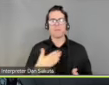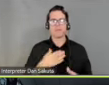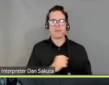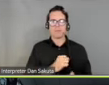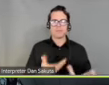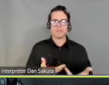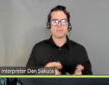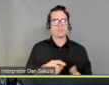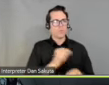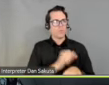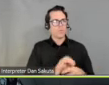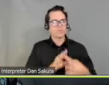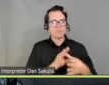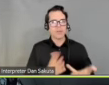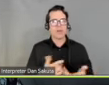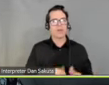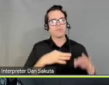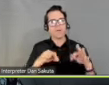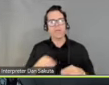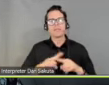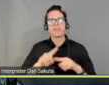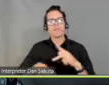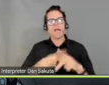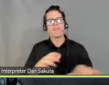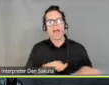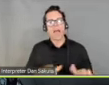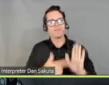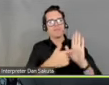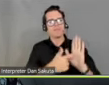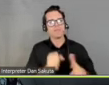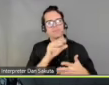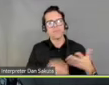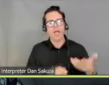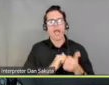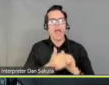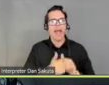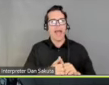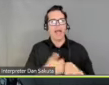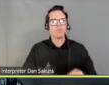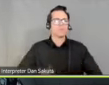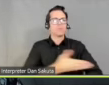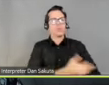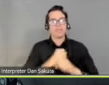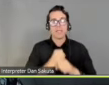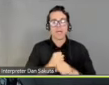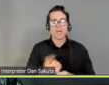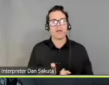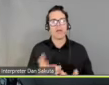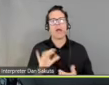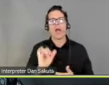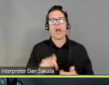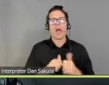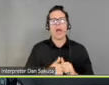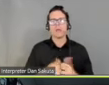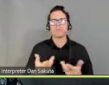various different types of activities and helping them break down their work, how to do their work safely, but also how to do things like going to the grocery